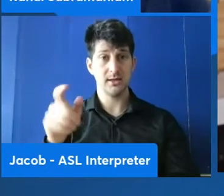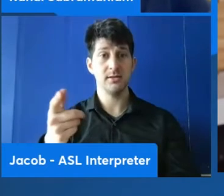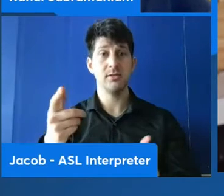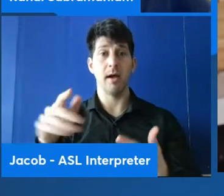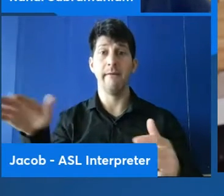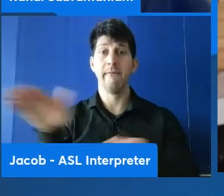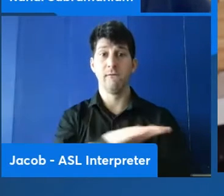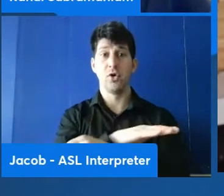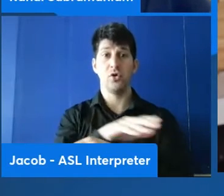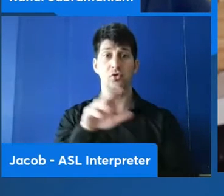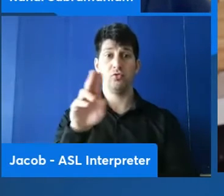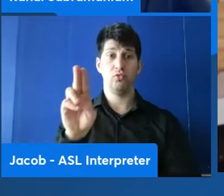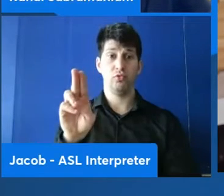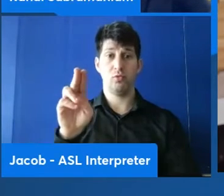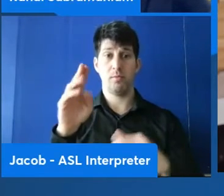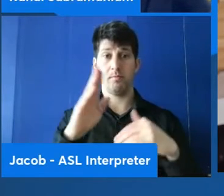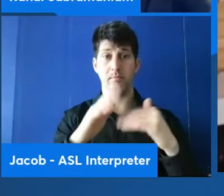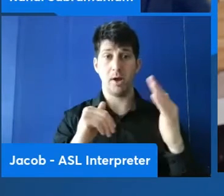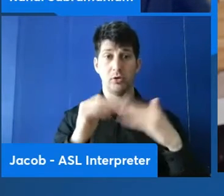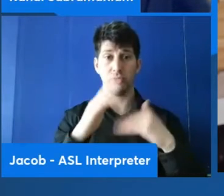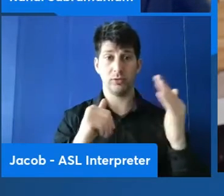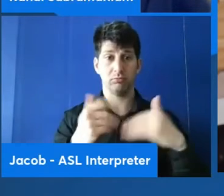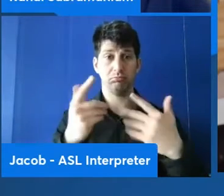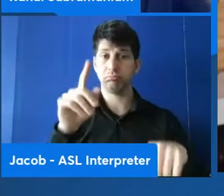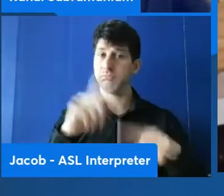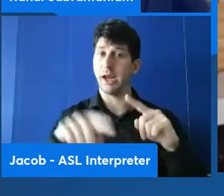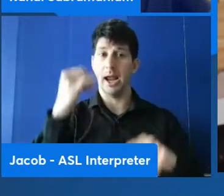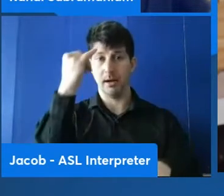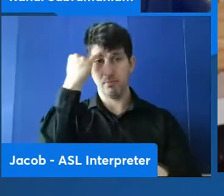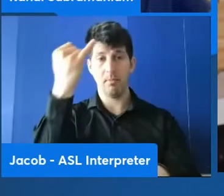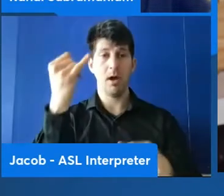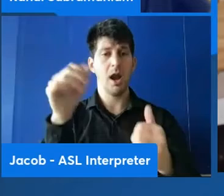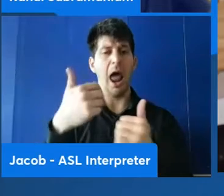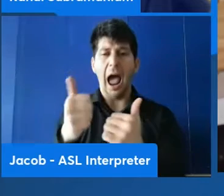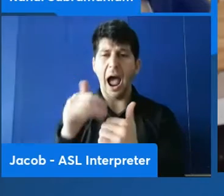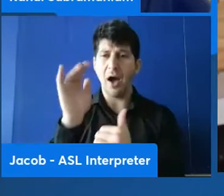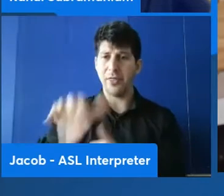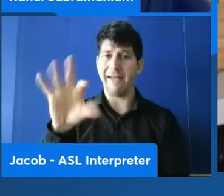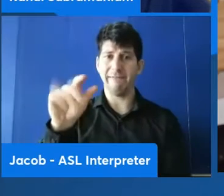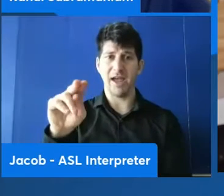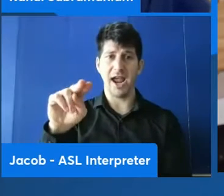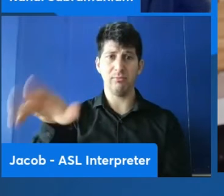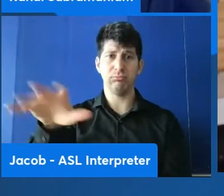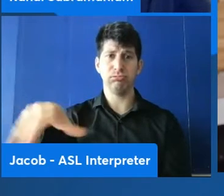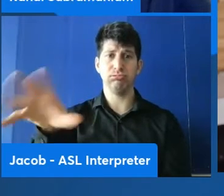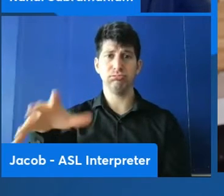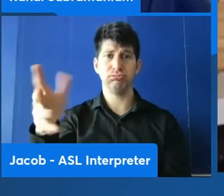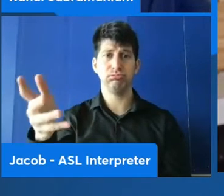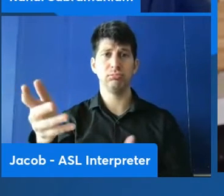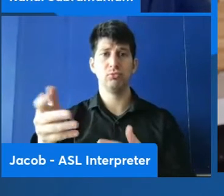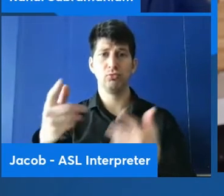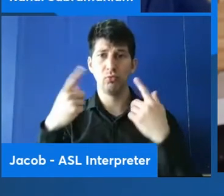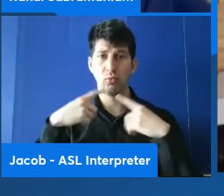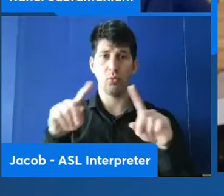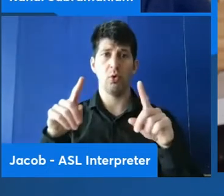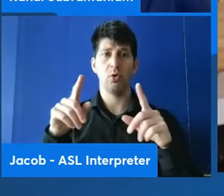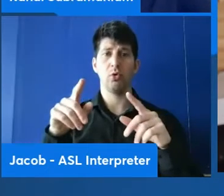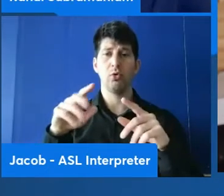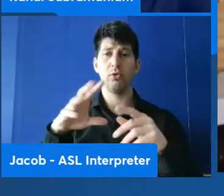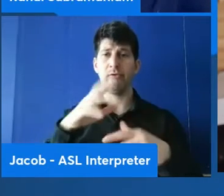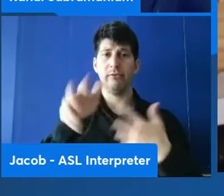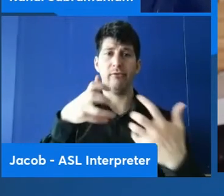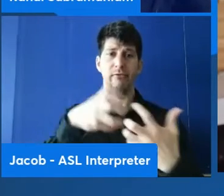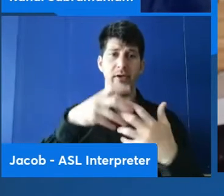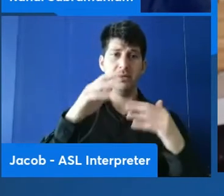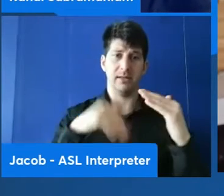4U build. Like I can't imagine how that fan would, fit in less